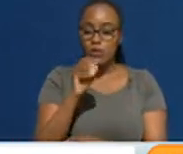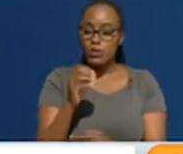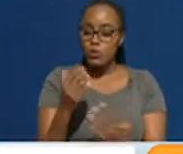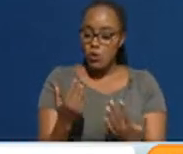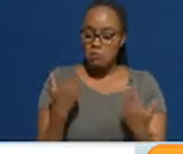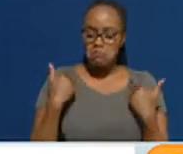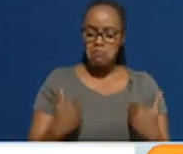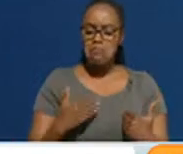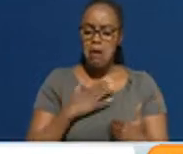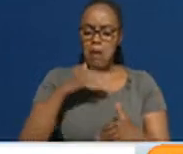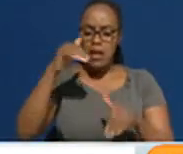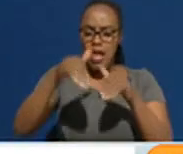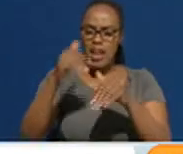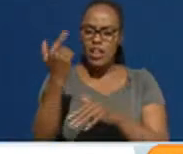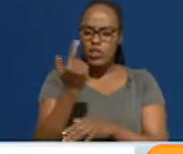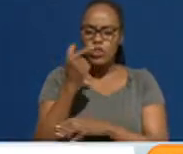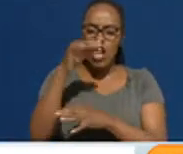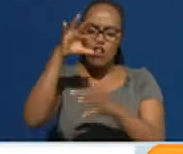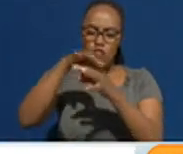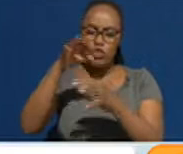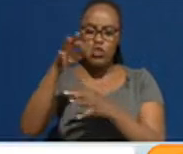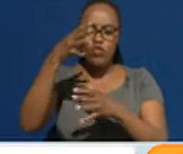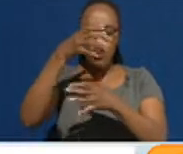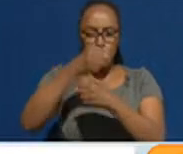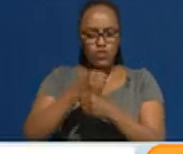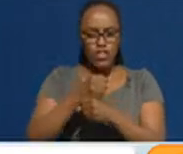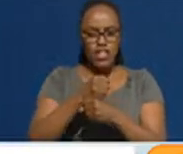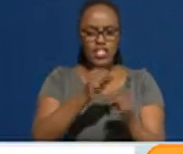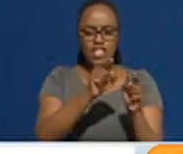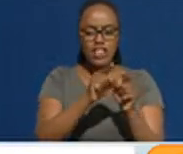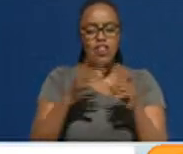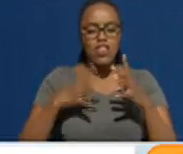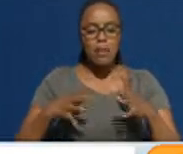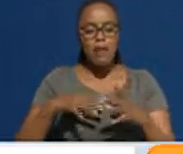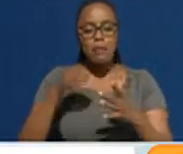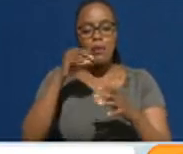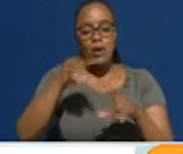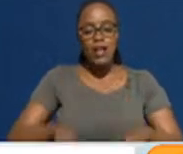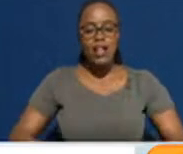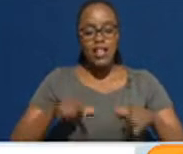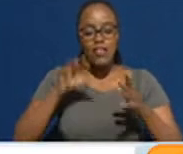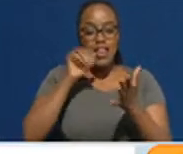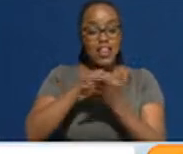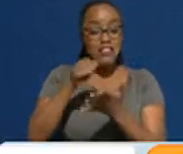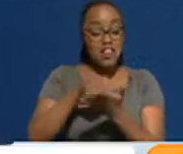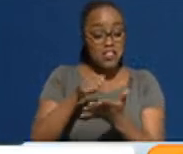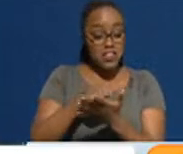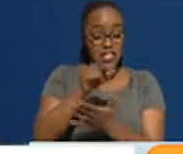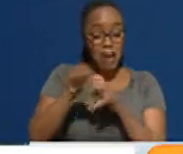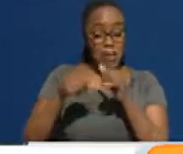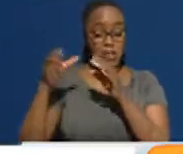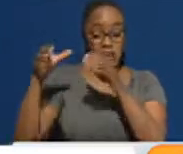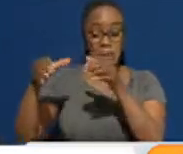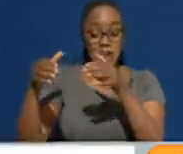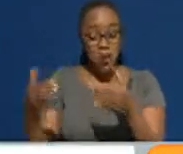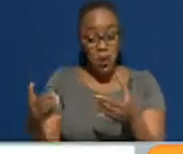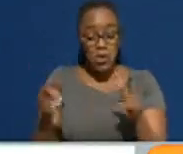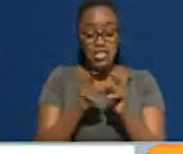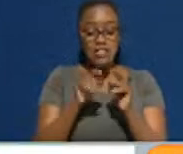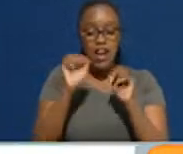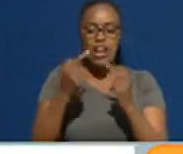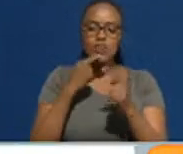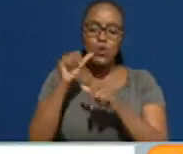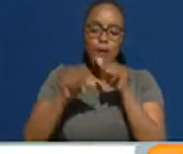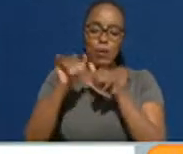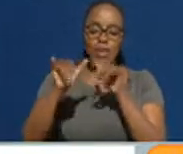mine was not an election, it was just a vote of confidence by the people of Makueni. Wow. Talk about your party or the youth factor, but we can talk about